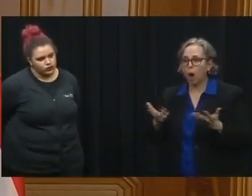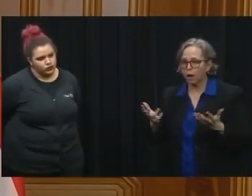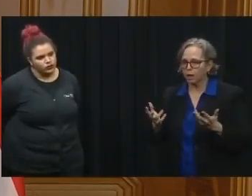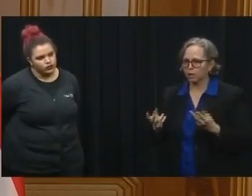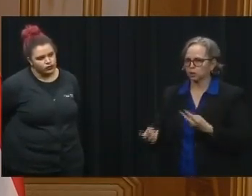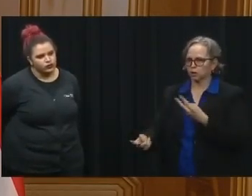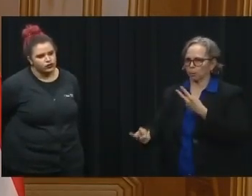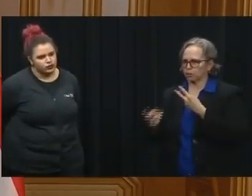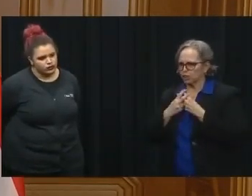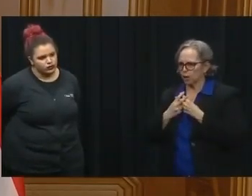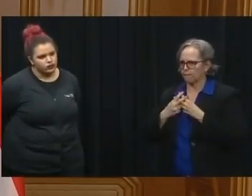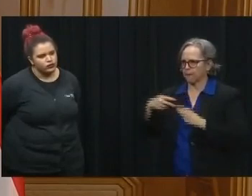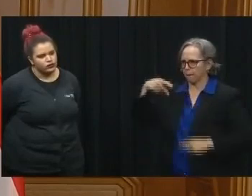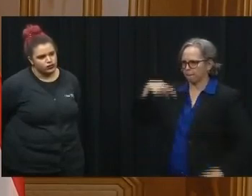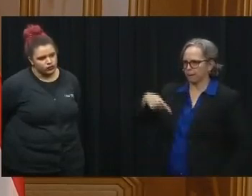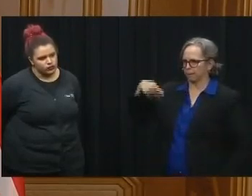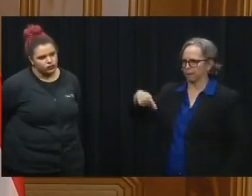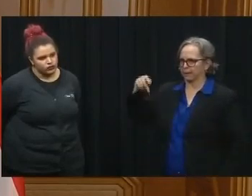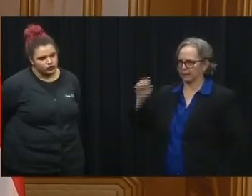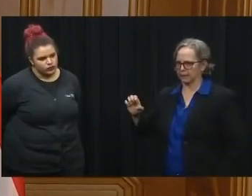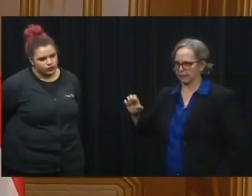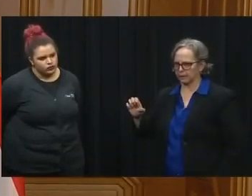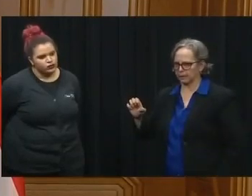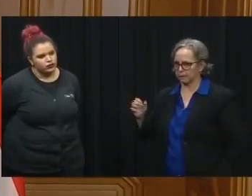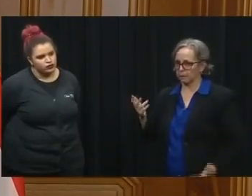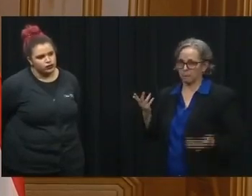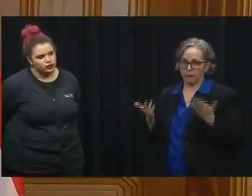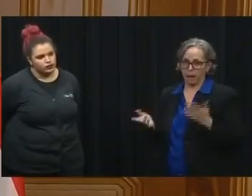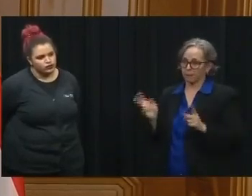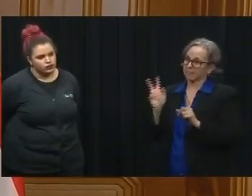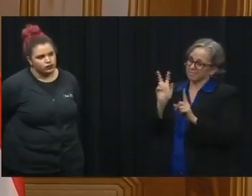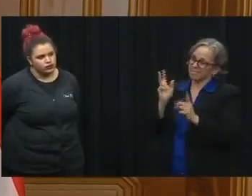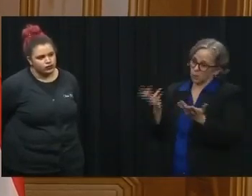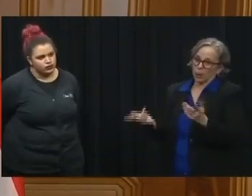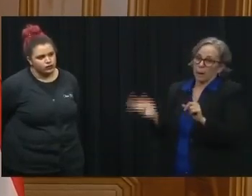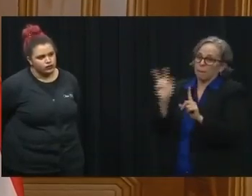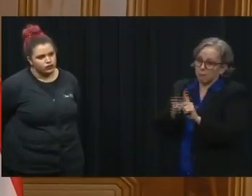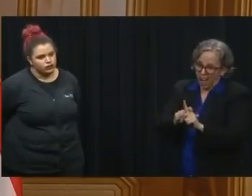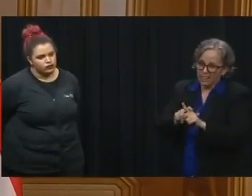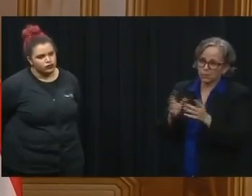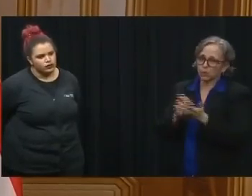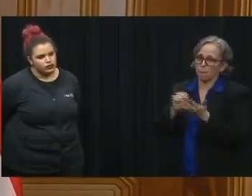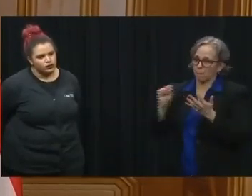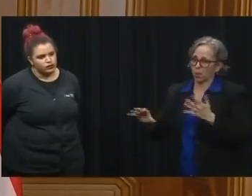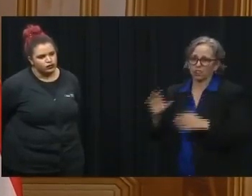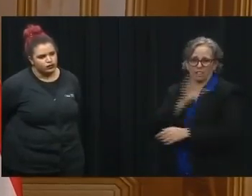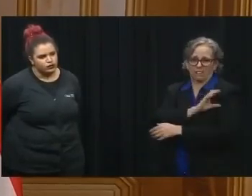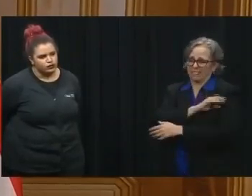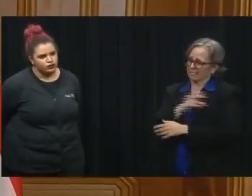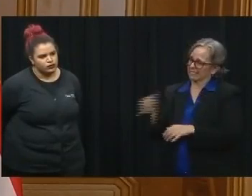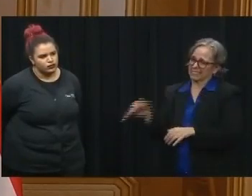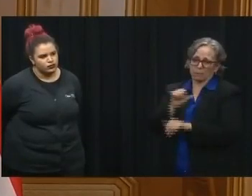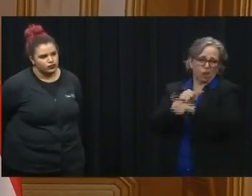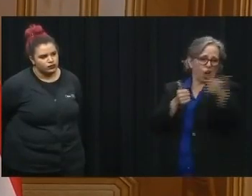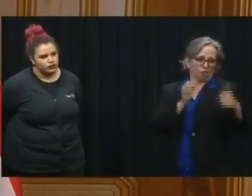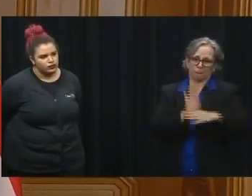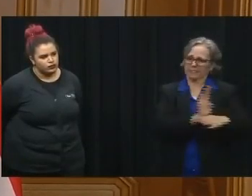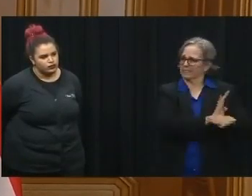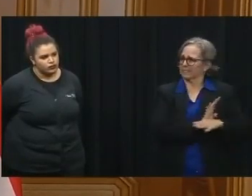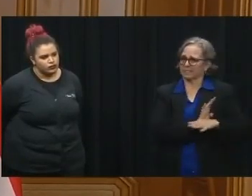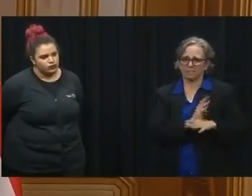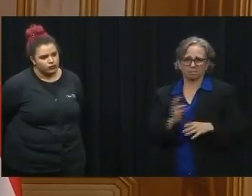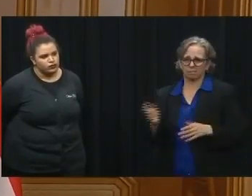it applies to abortion clinics as it applies to other clinics, where allegations have been made